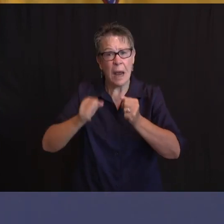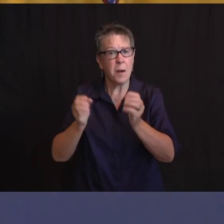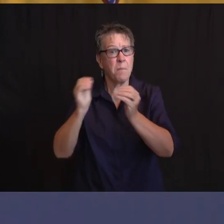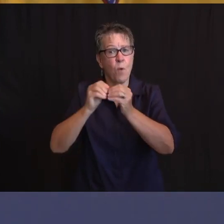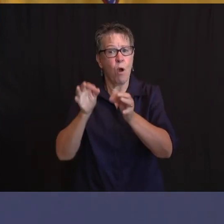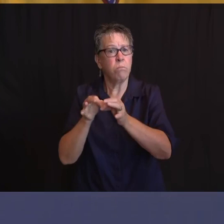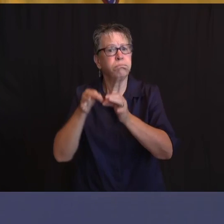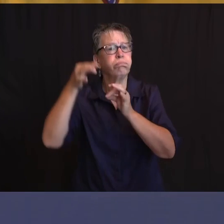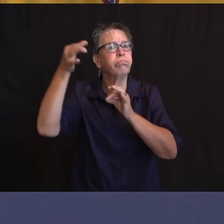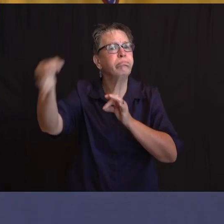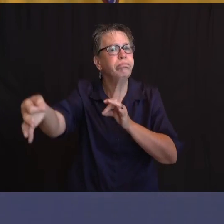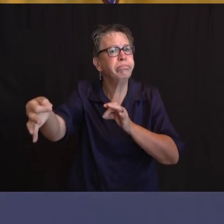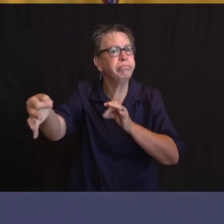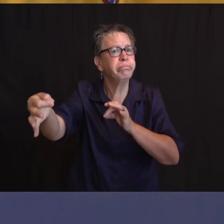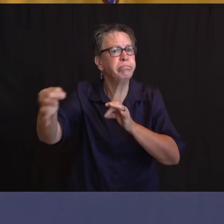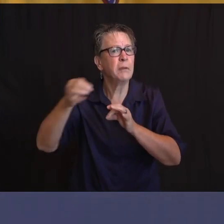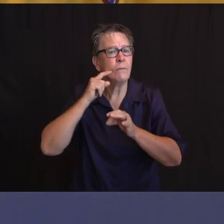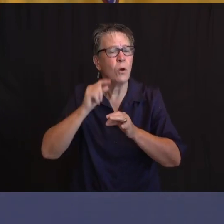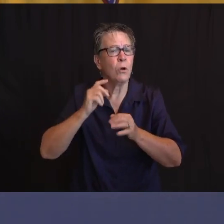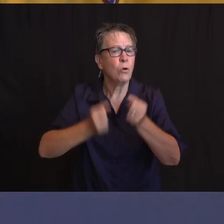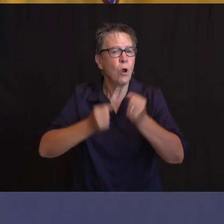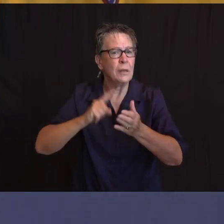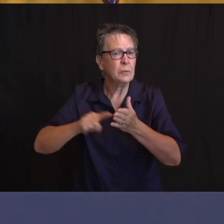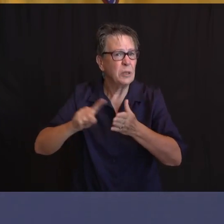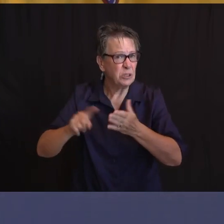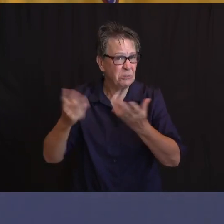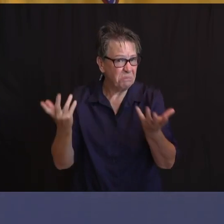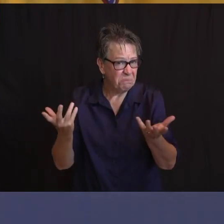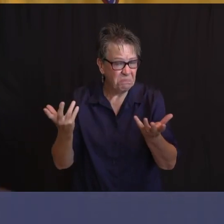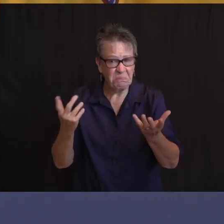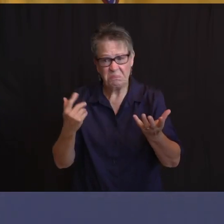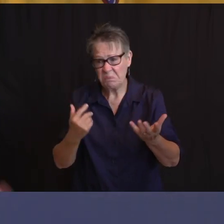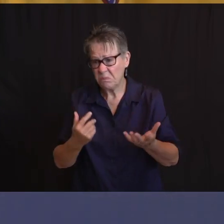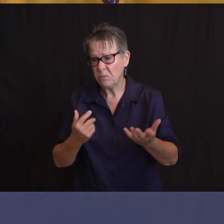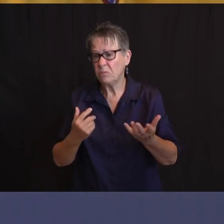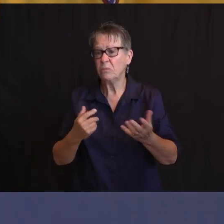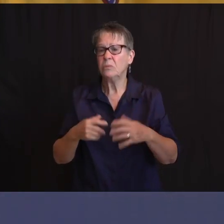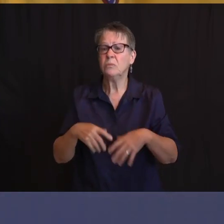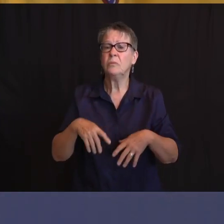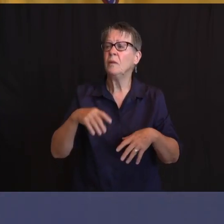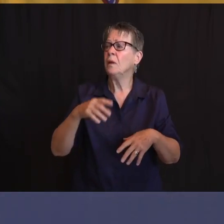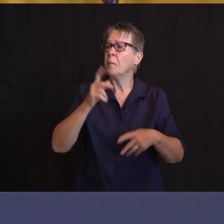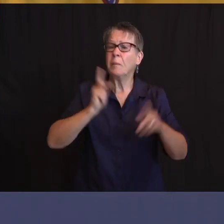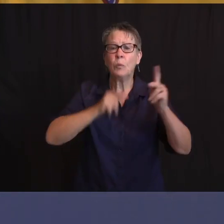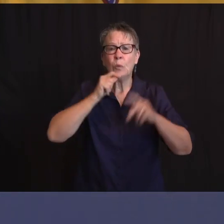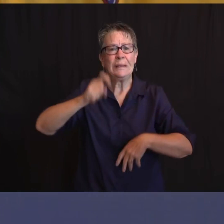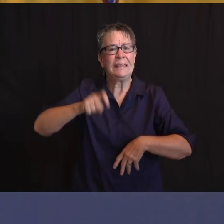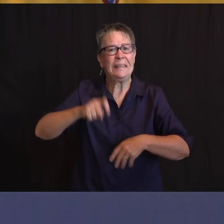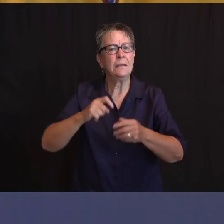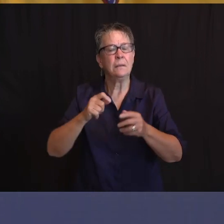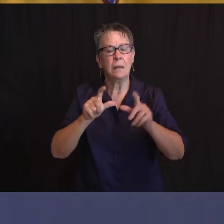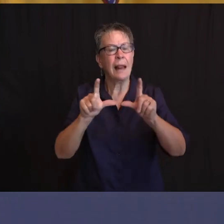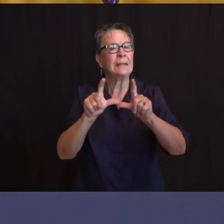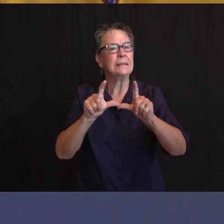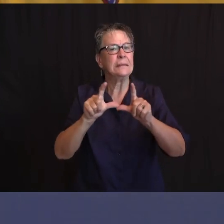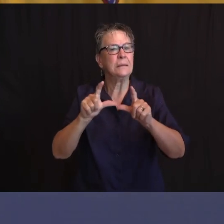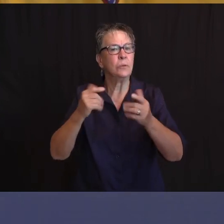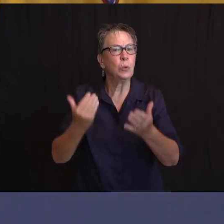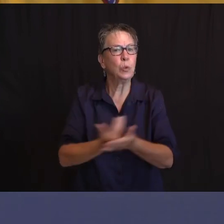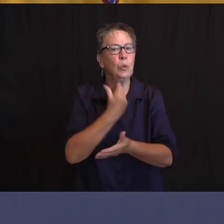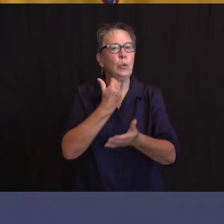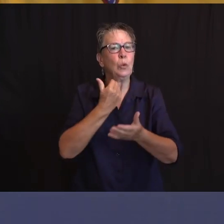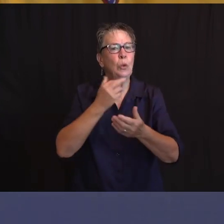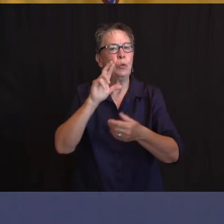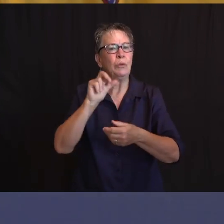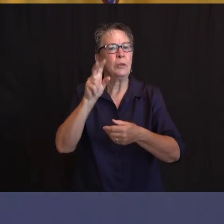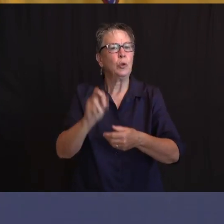long lines there? And just curious if there's any update on the extra unemployment benefit from the president that I asked about Wednesday.